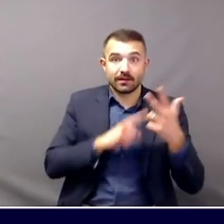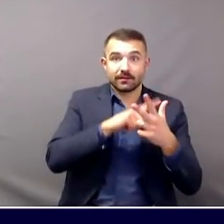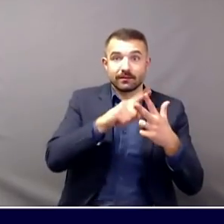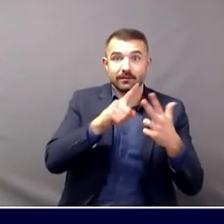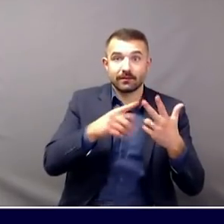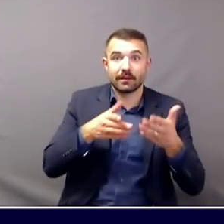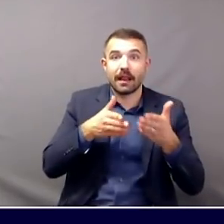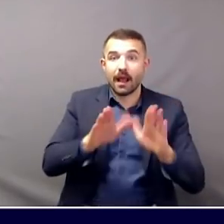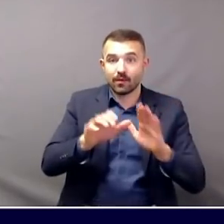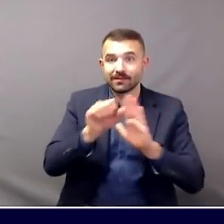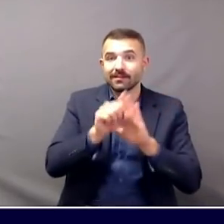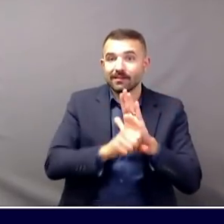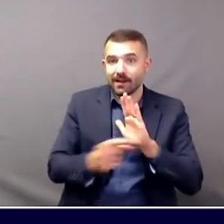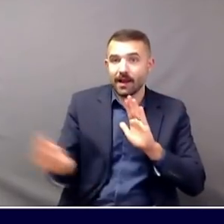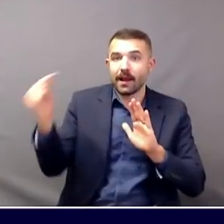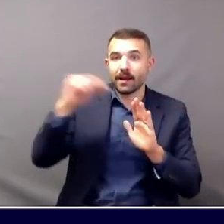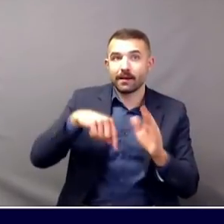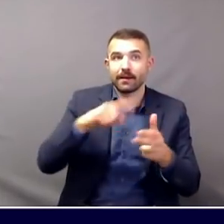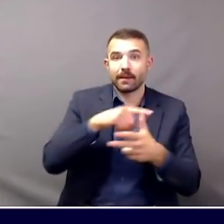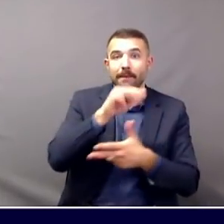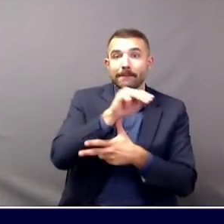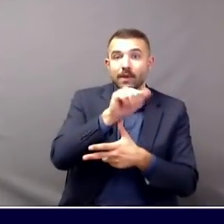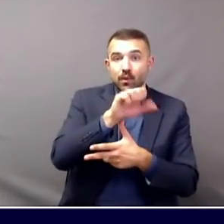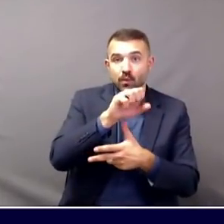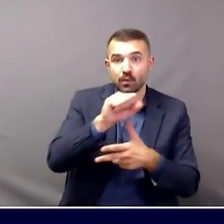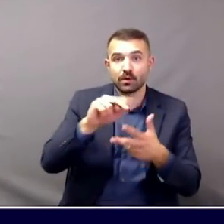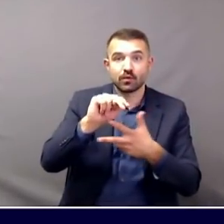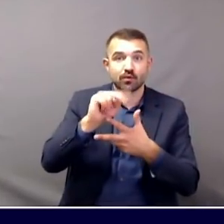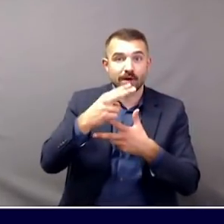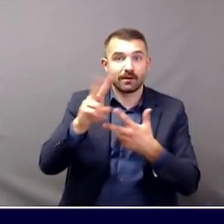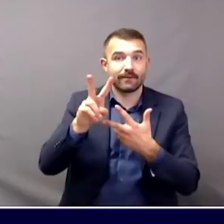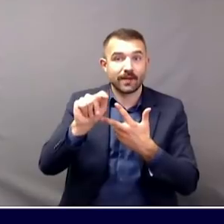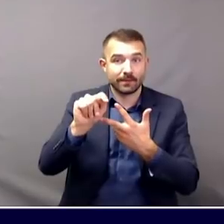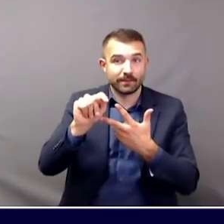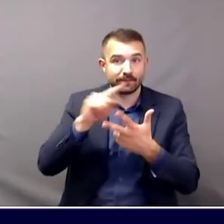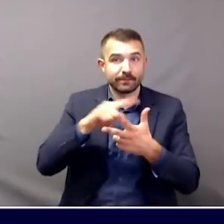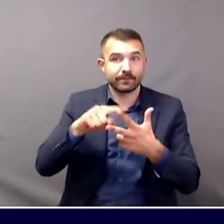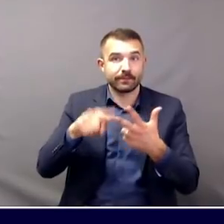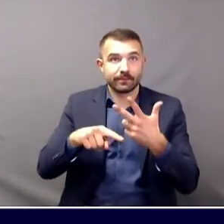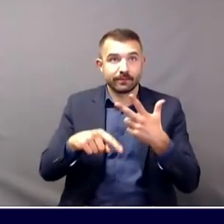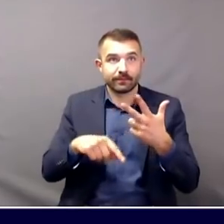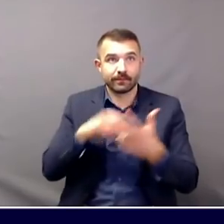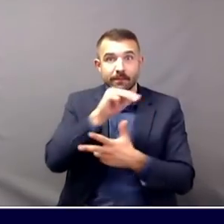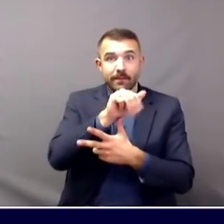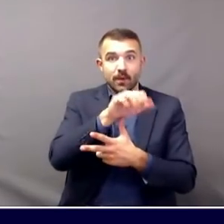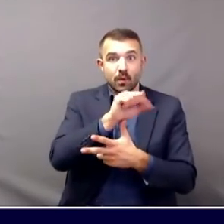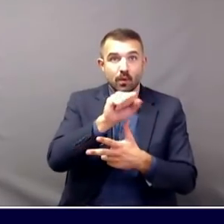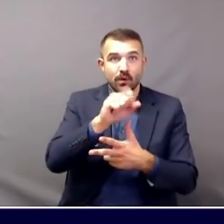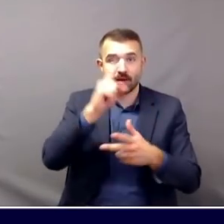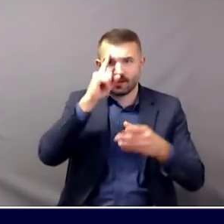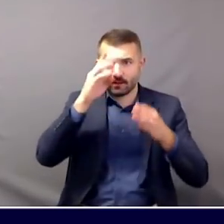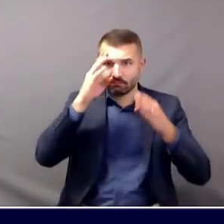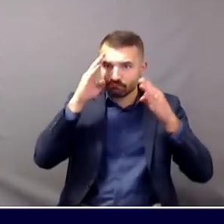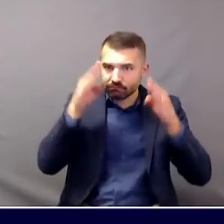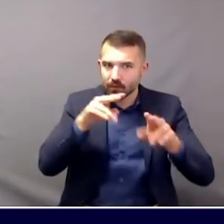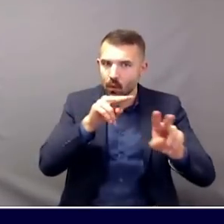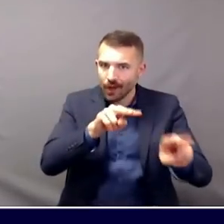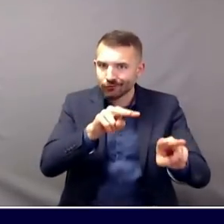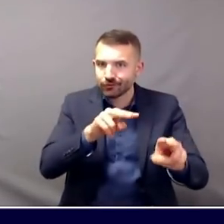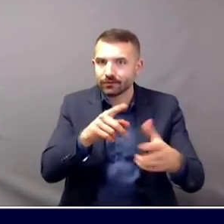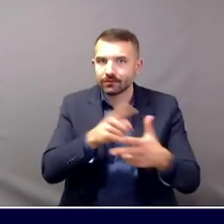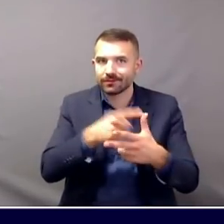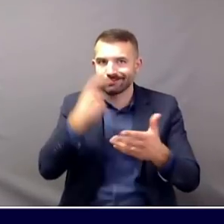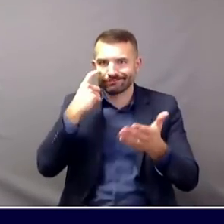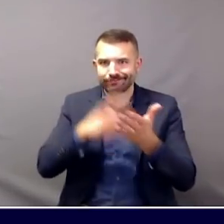New Hampshire, and Vermont, we're looking very closely at what's going on in Massachusetts because we are concerned that they've seen a rapid rise in COVID-19